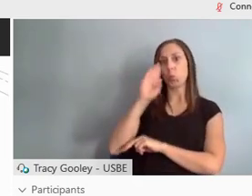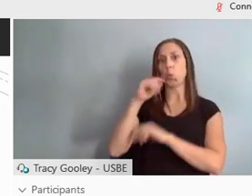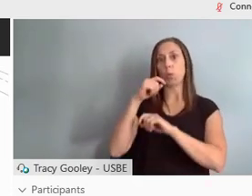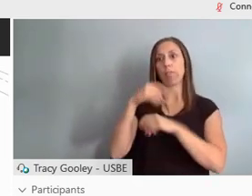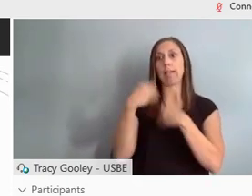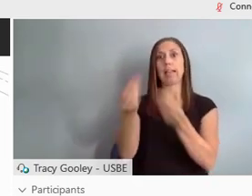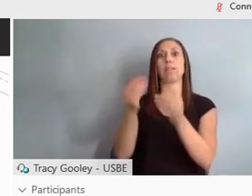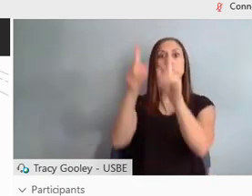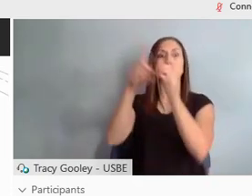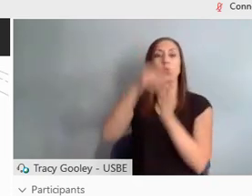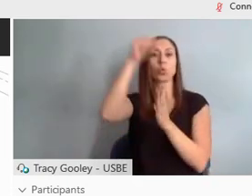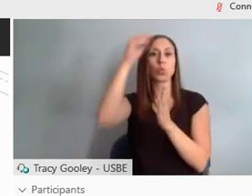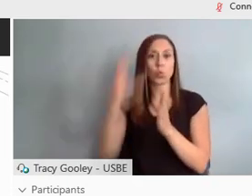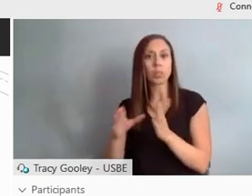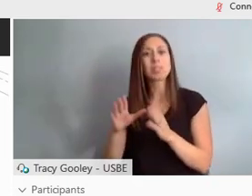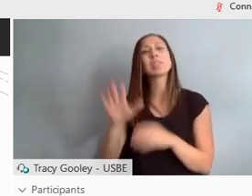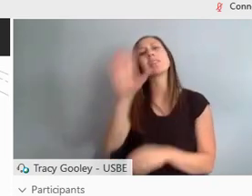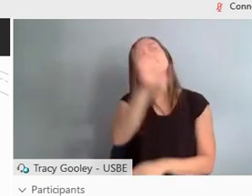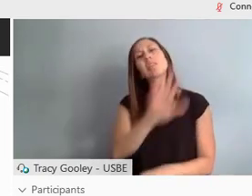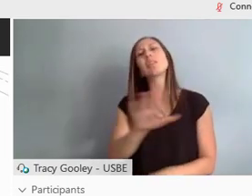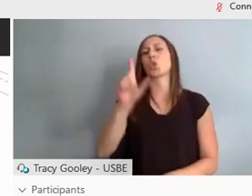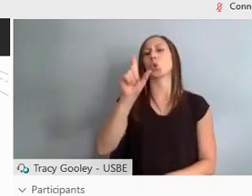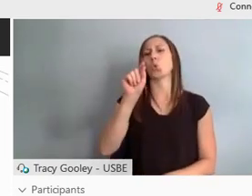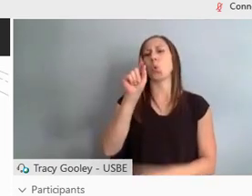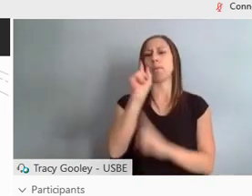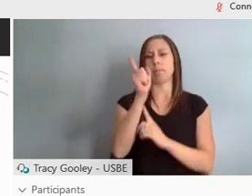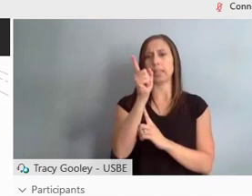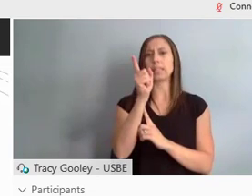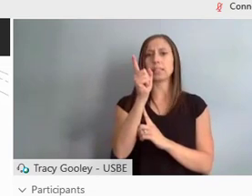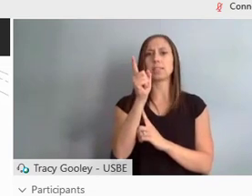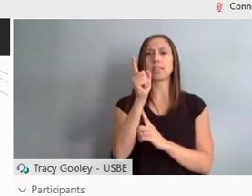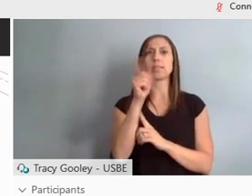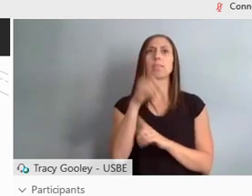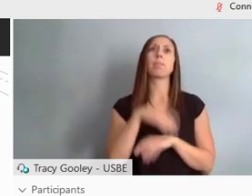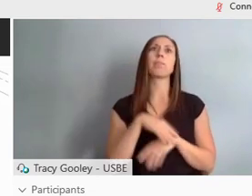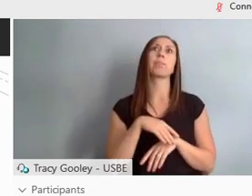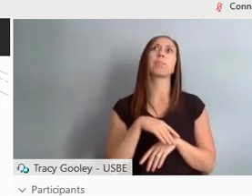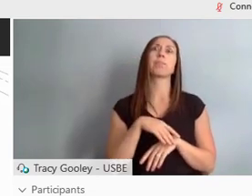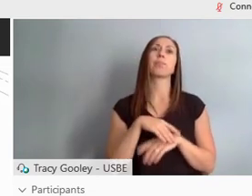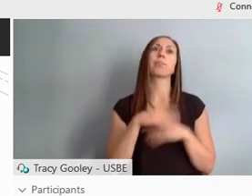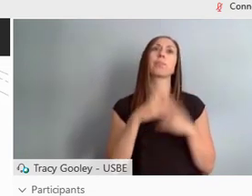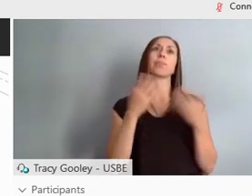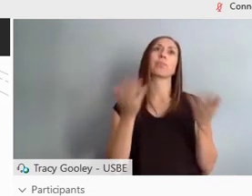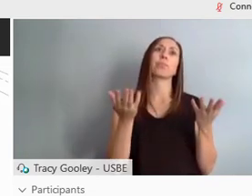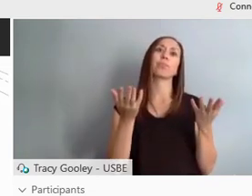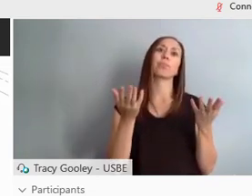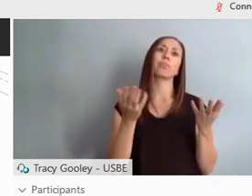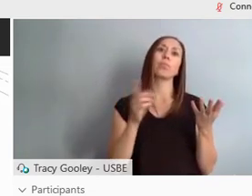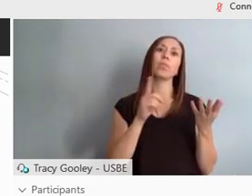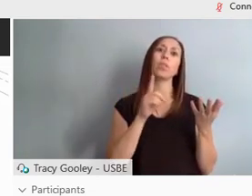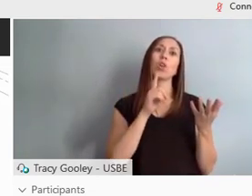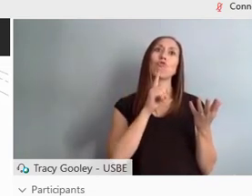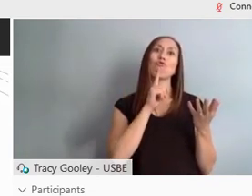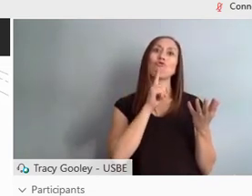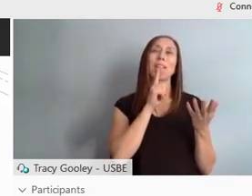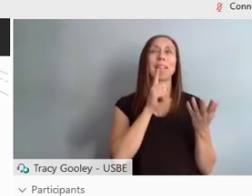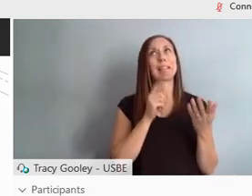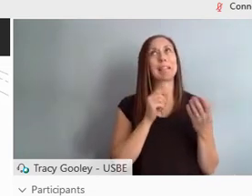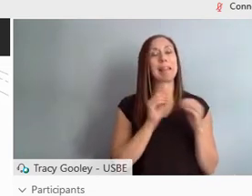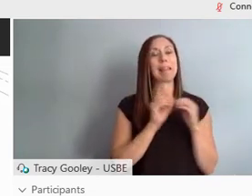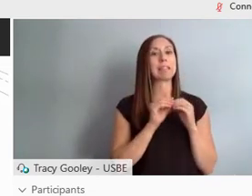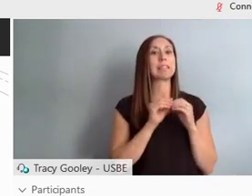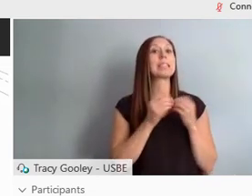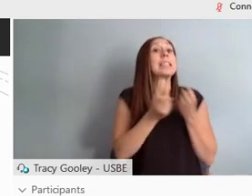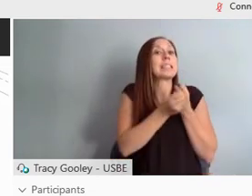students. Approximately 20 minutes is the time that we've taken. That is a really conservative